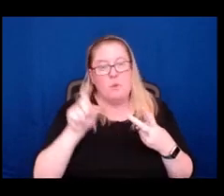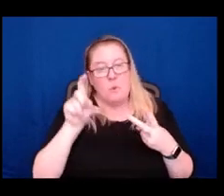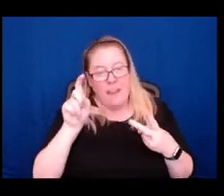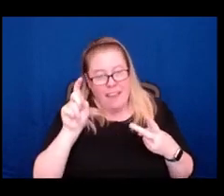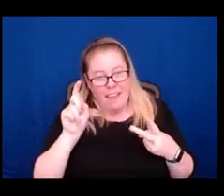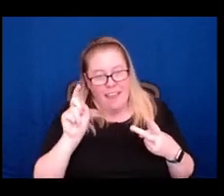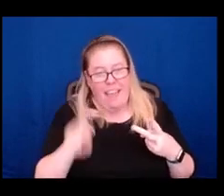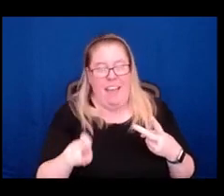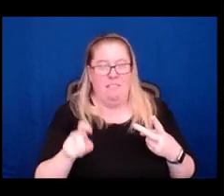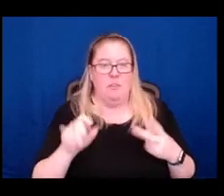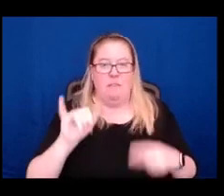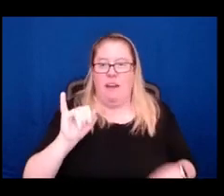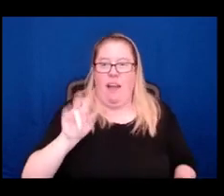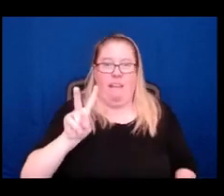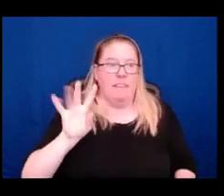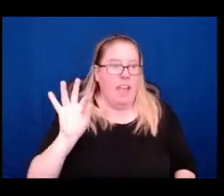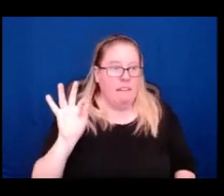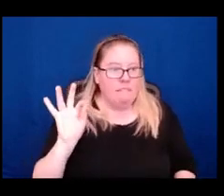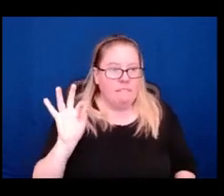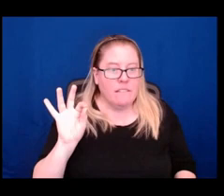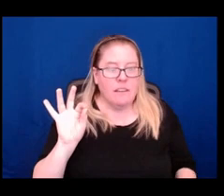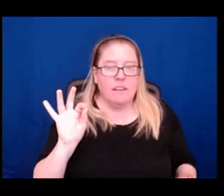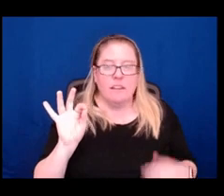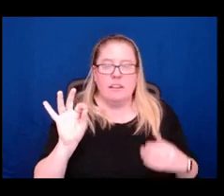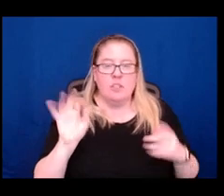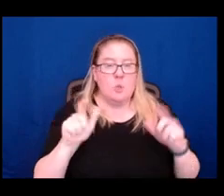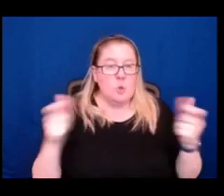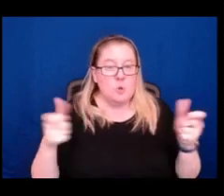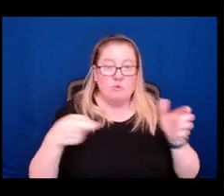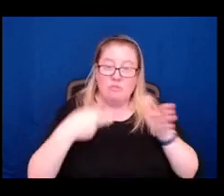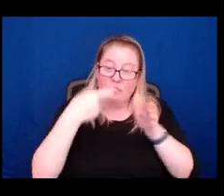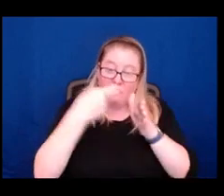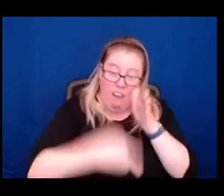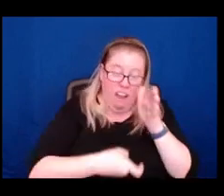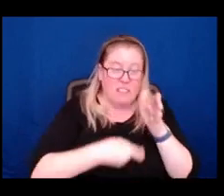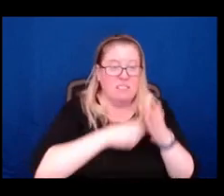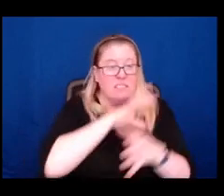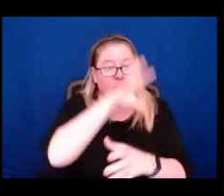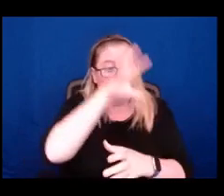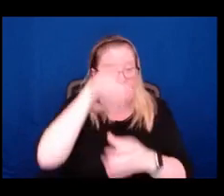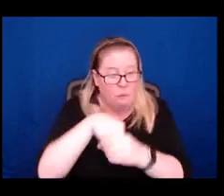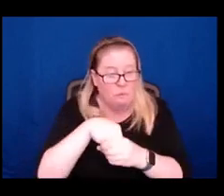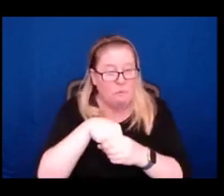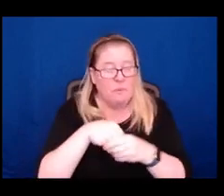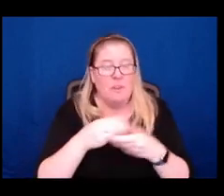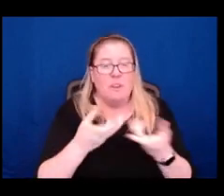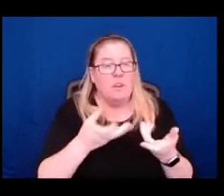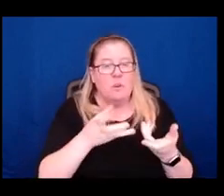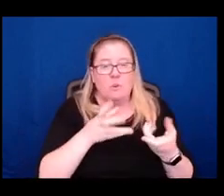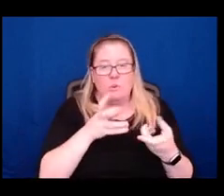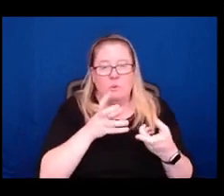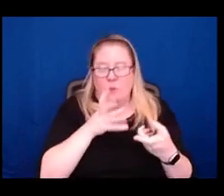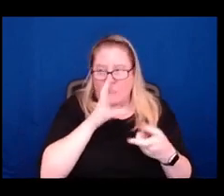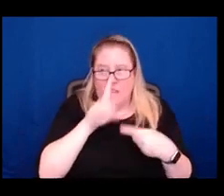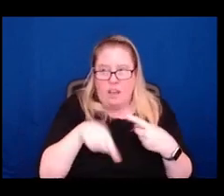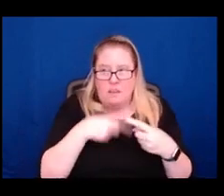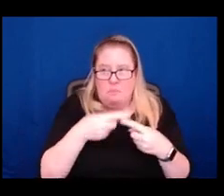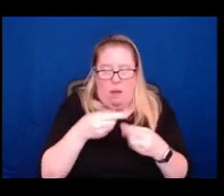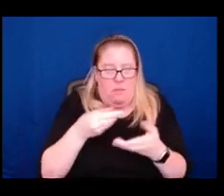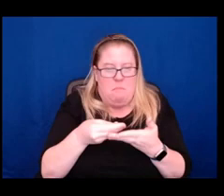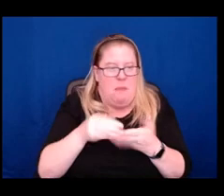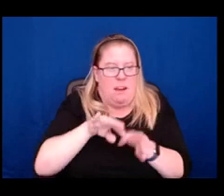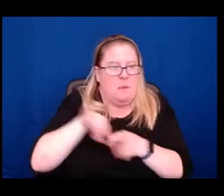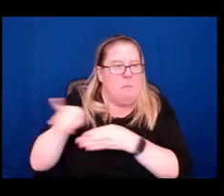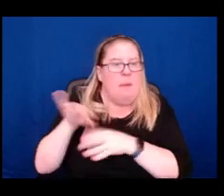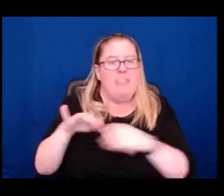do a procedure like IVF, you know, there's a huge cost involved in that, mm-hmm. that we're not talking about that either.